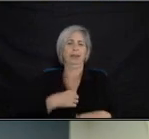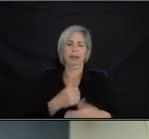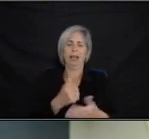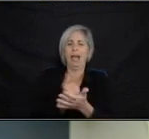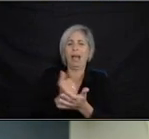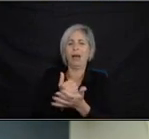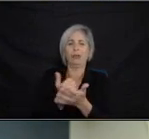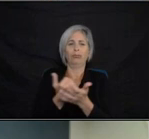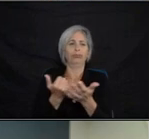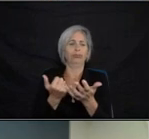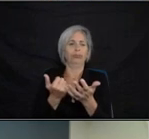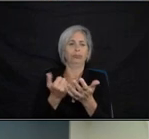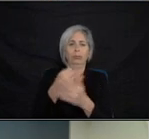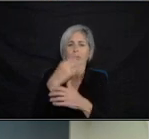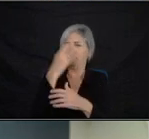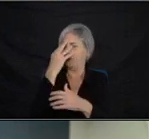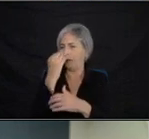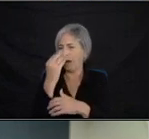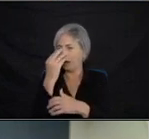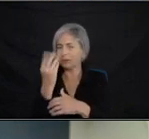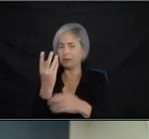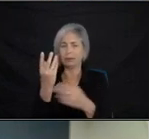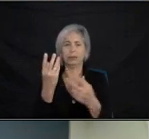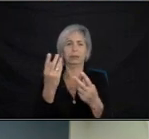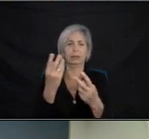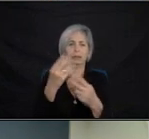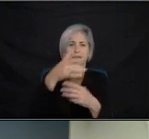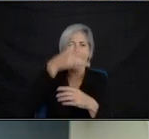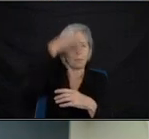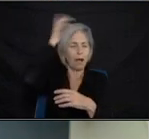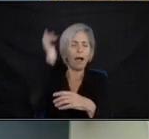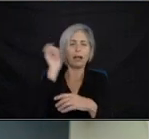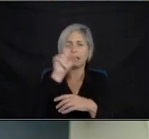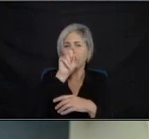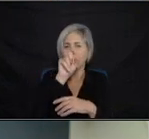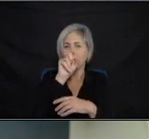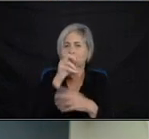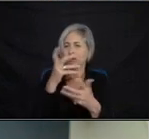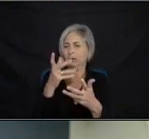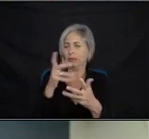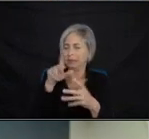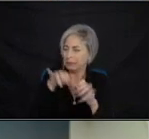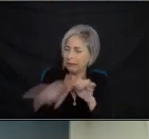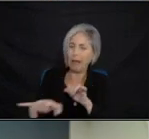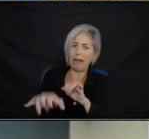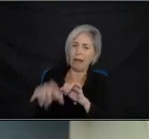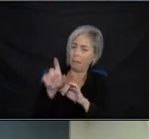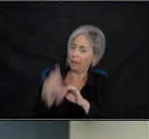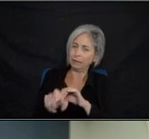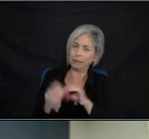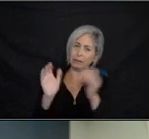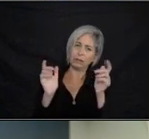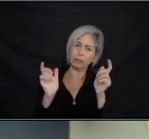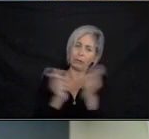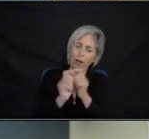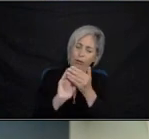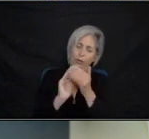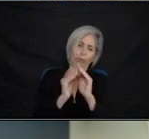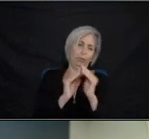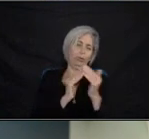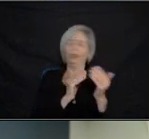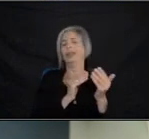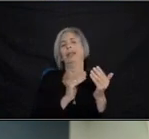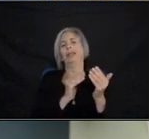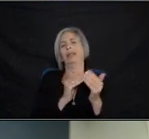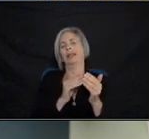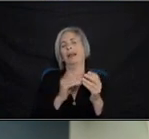of the foxes. We have pictures of the bald eagles. It needs to stay the way it is. It is a small community. Having 93